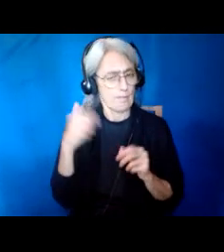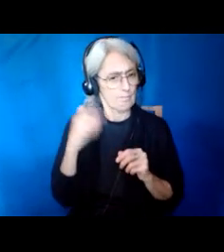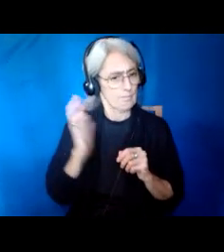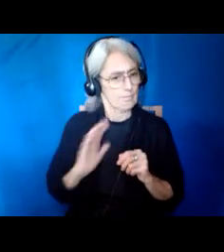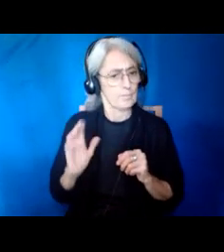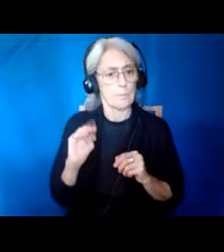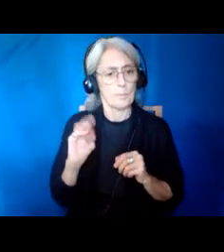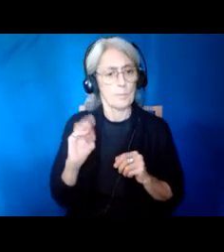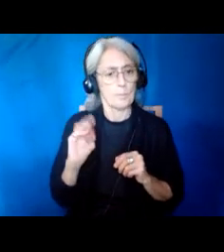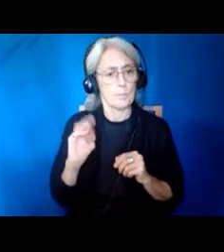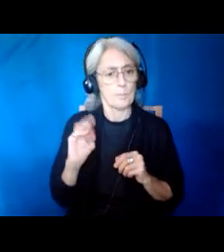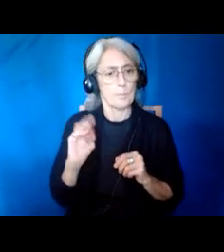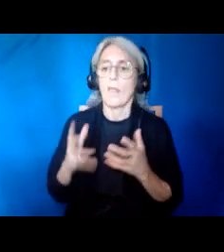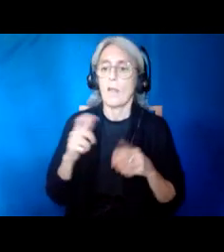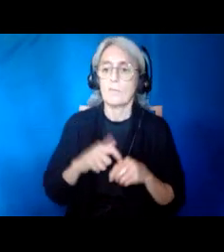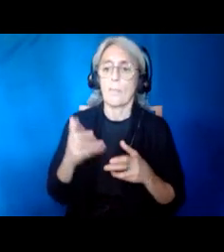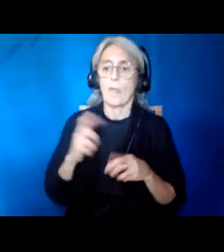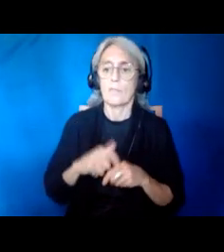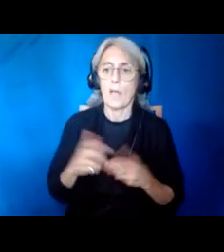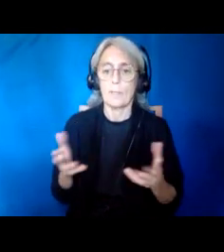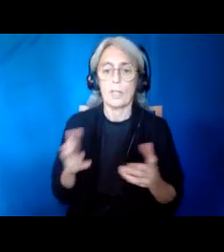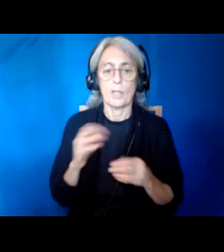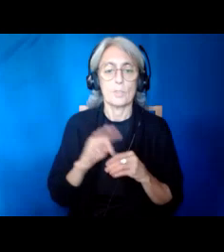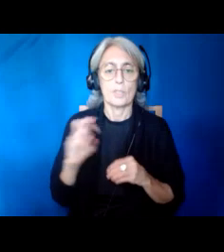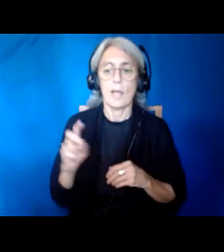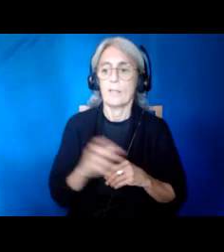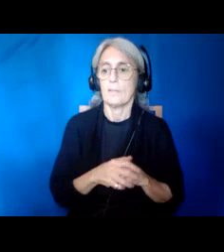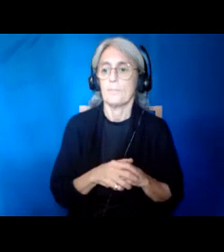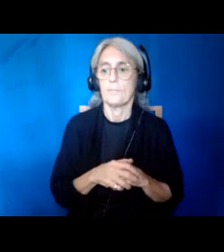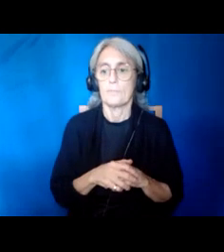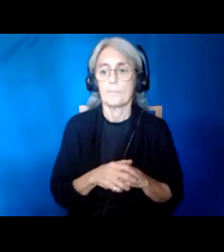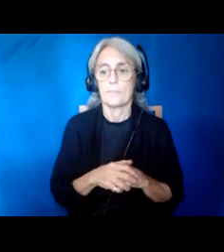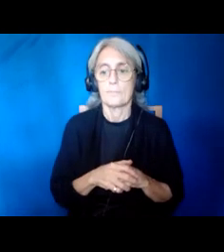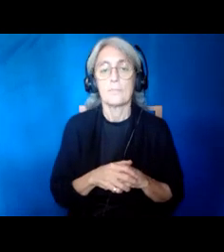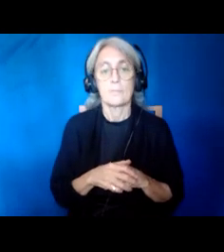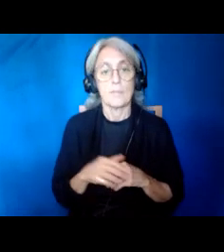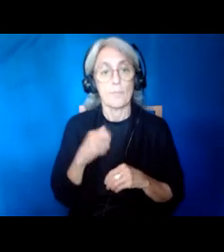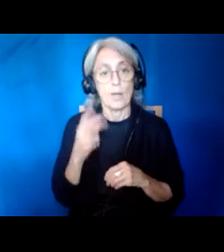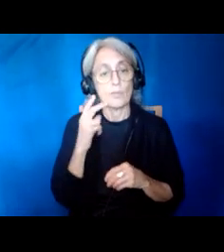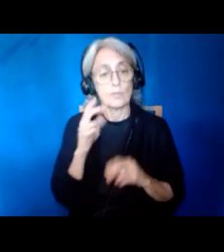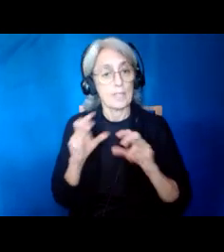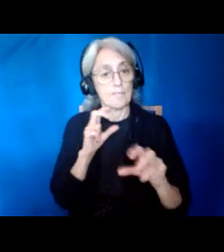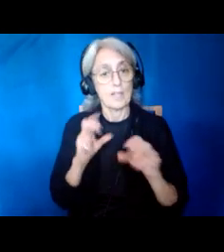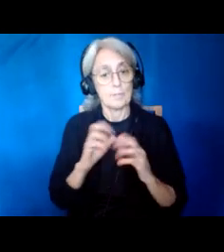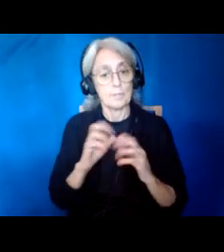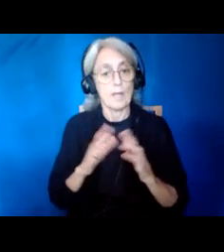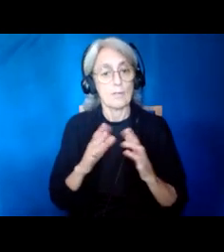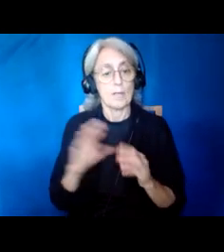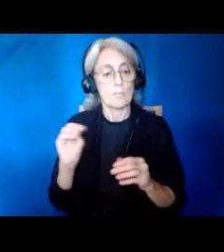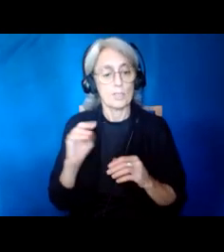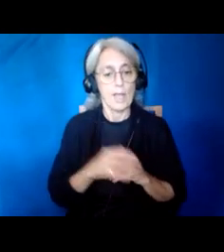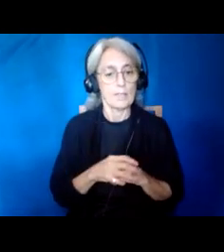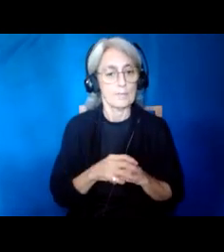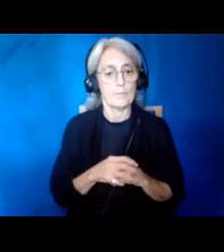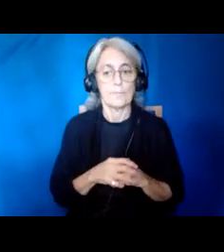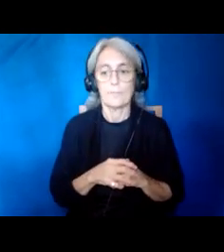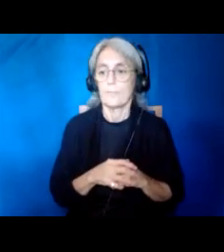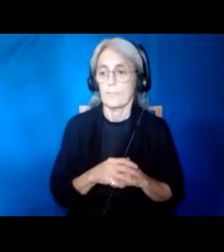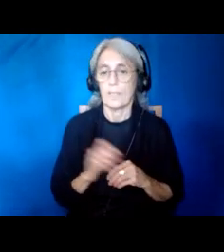here in Merced. I'm proud to see the investments that have gone into downtown Merced and for the great opportunity the county has